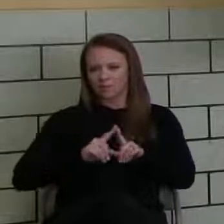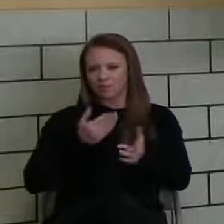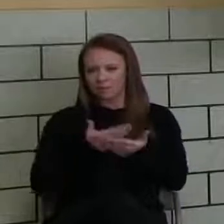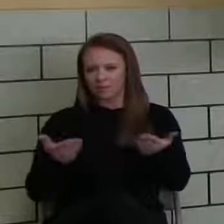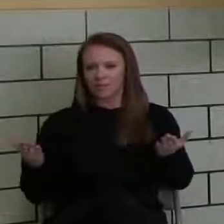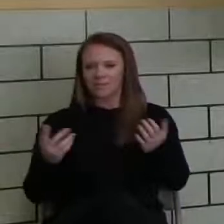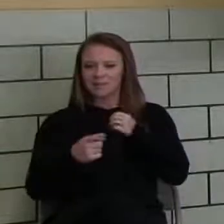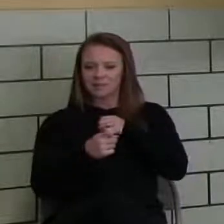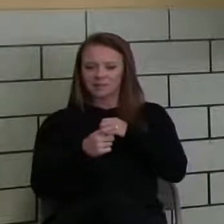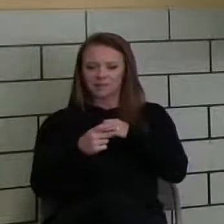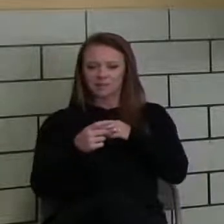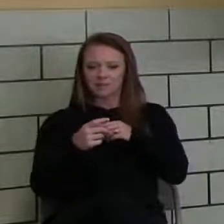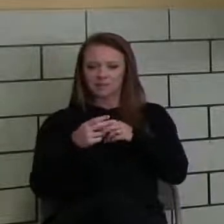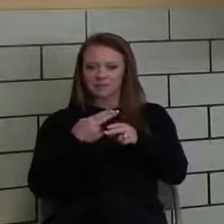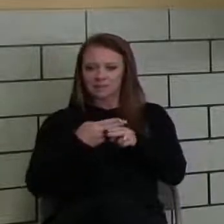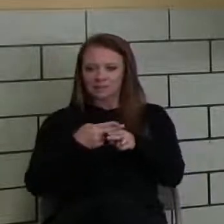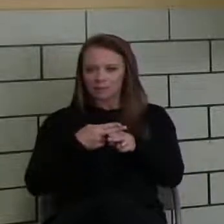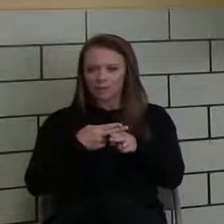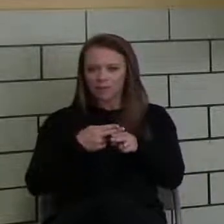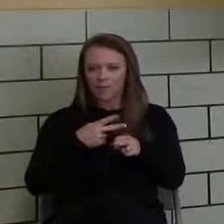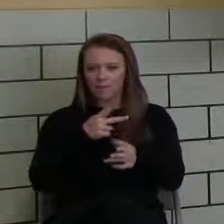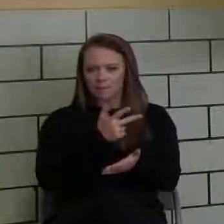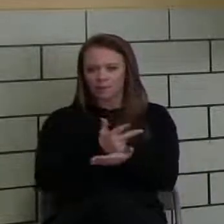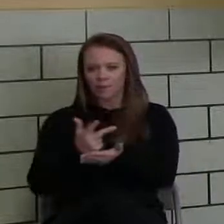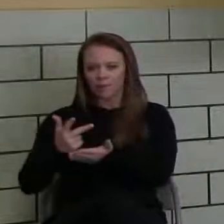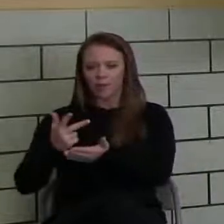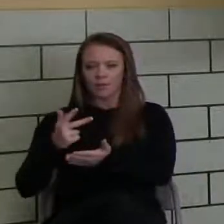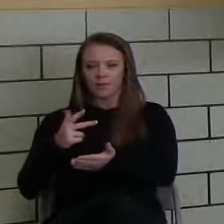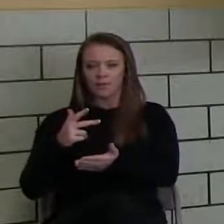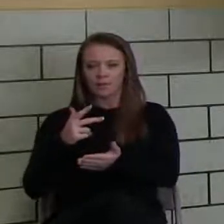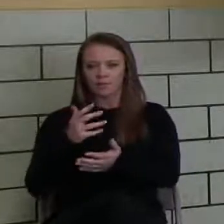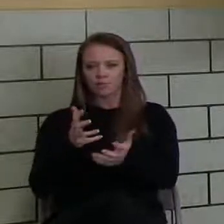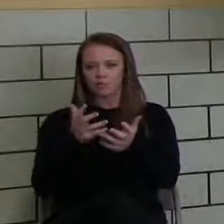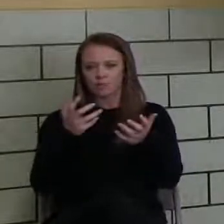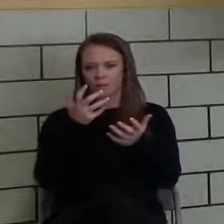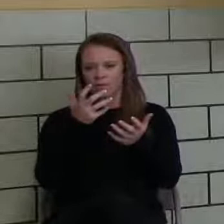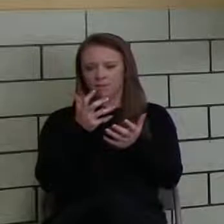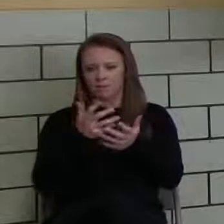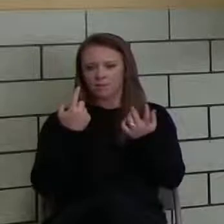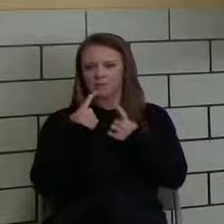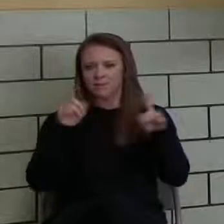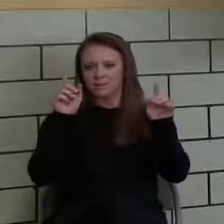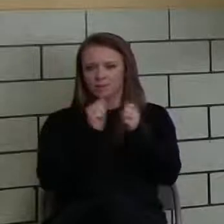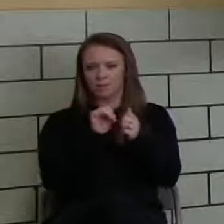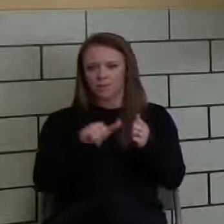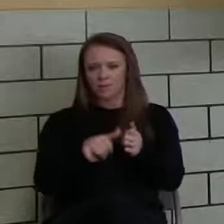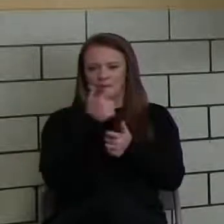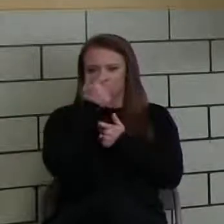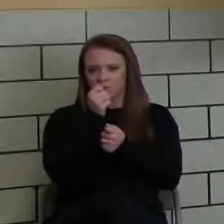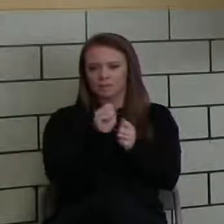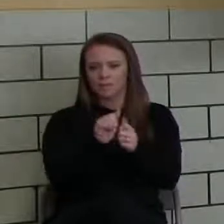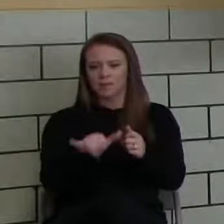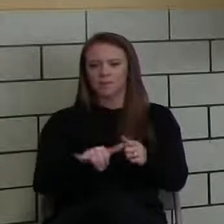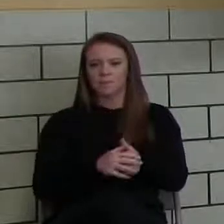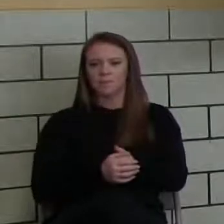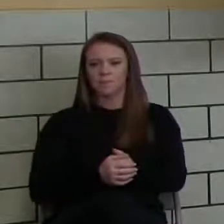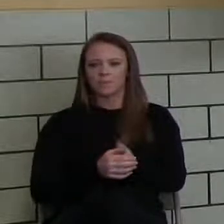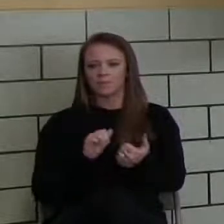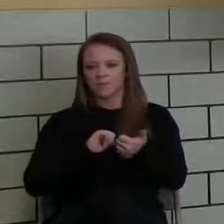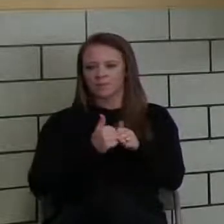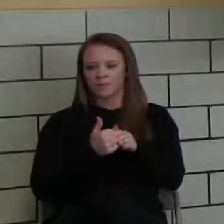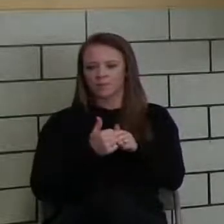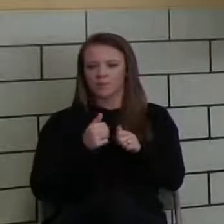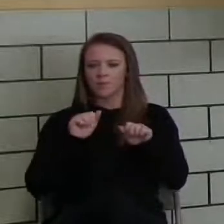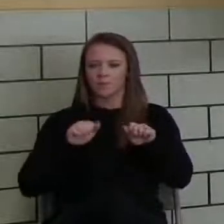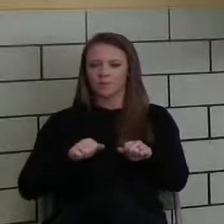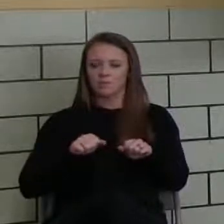There was a lot of success with that and a lot of interest in those. So how can we make those permanent and create that space